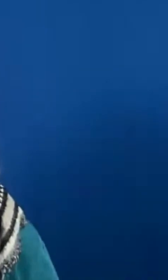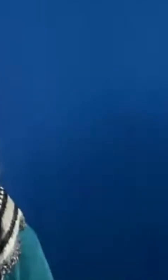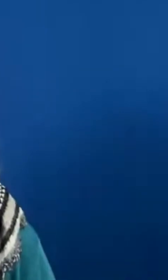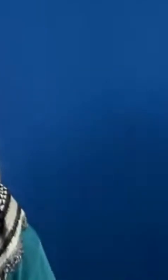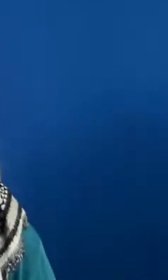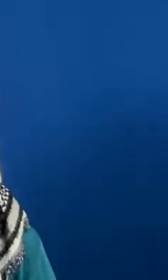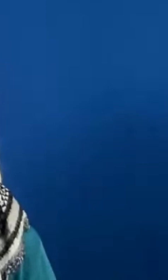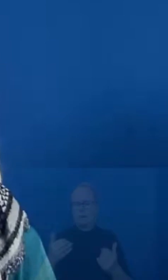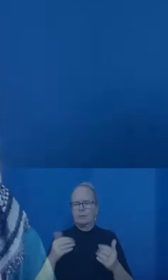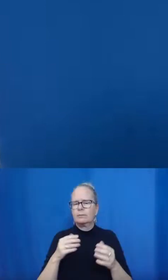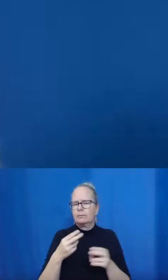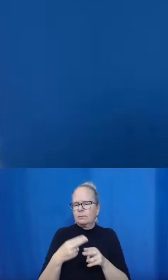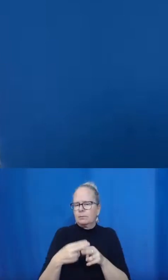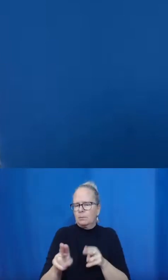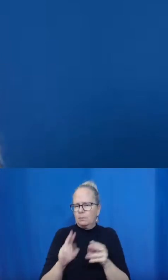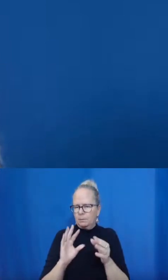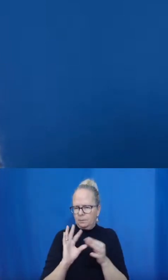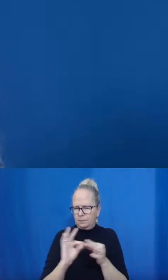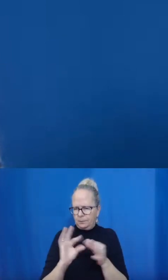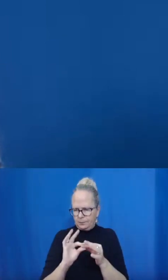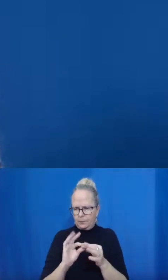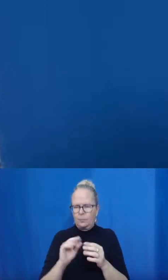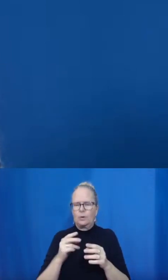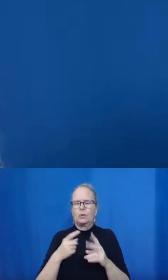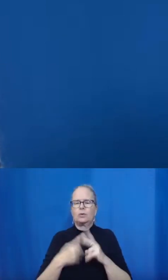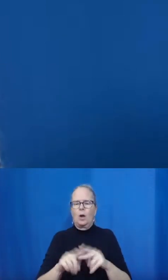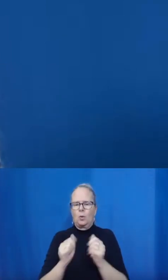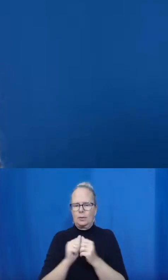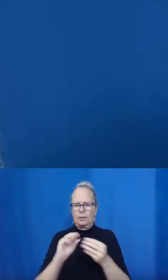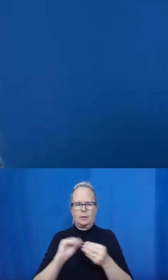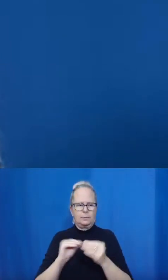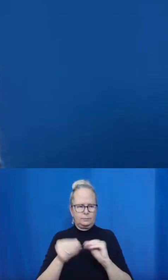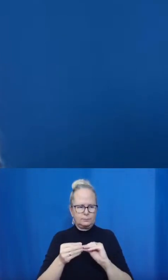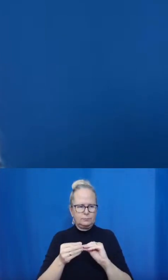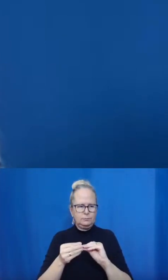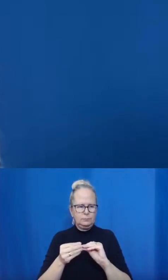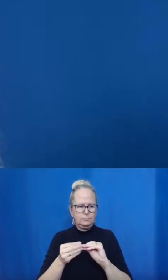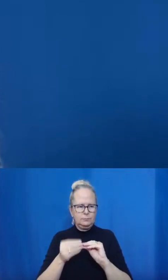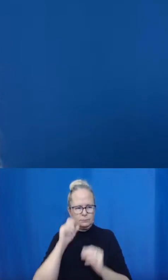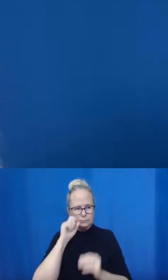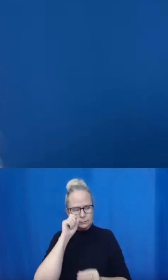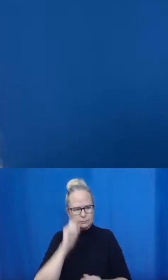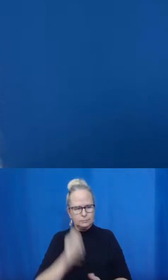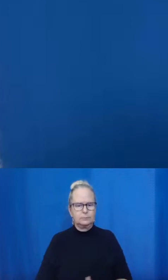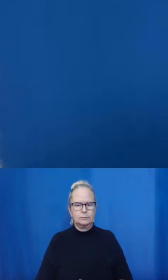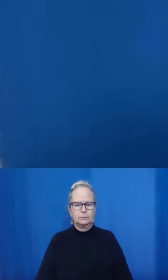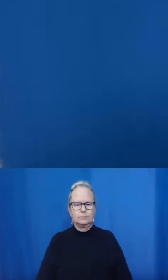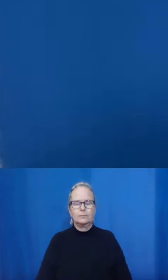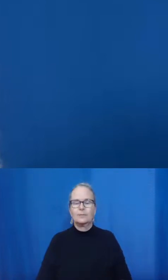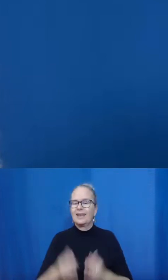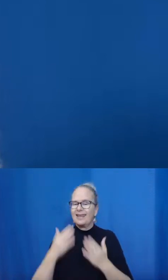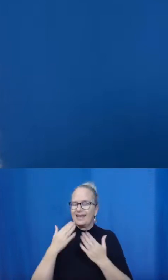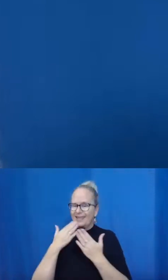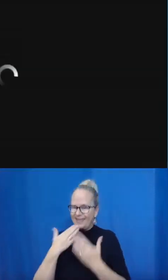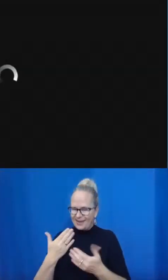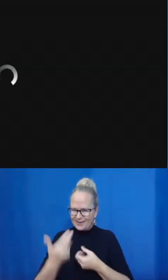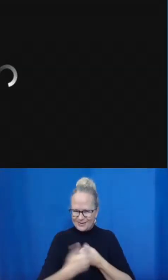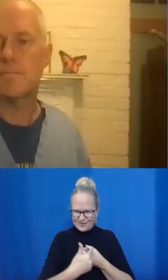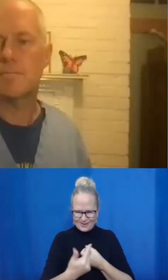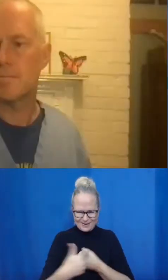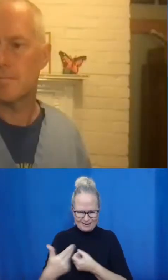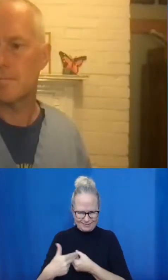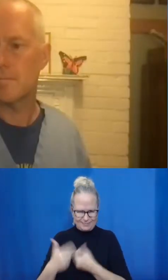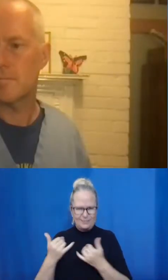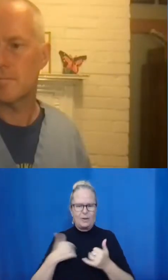Thank you again, everyone, for joining. We'll now turn things over to Dr. Vipond for his daily analysis on the situation